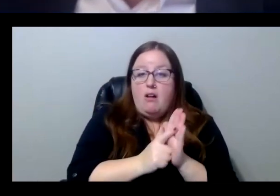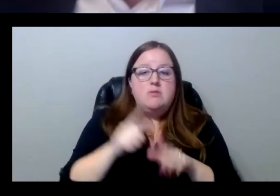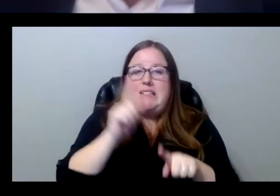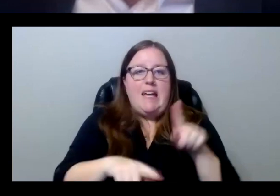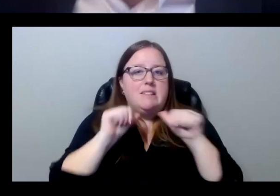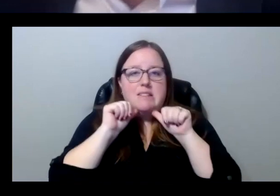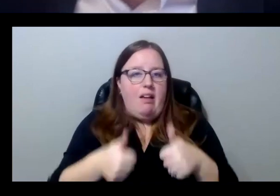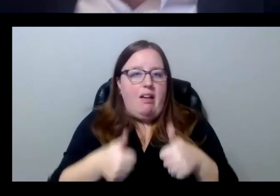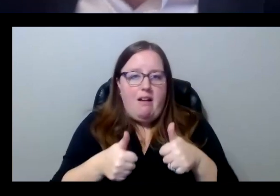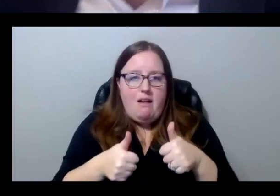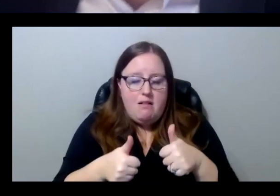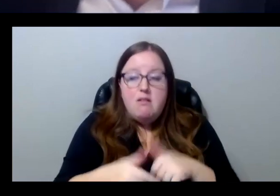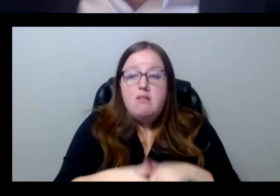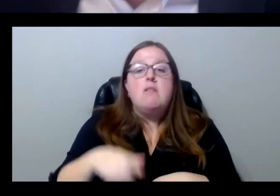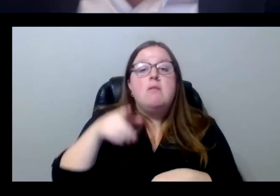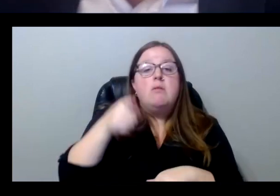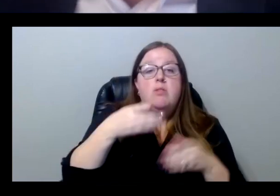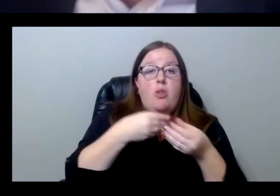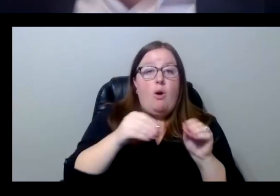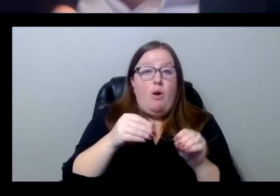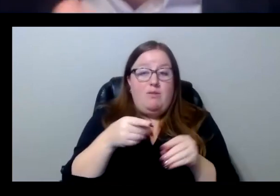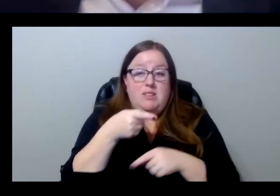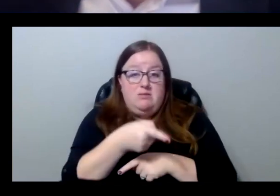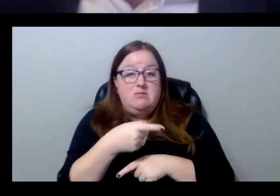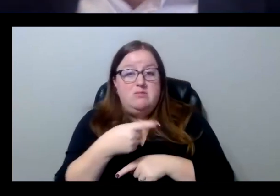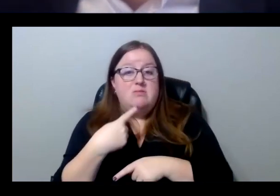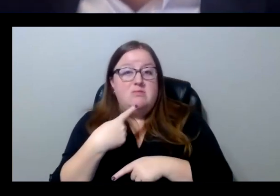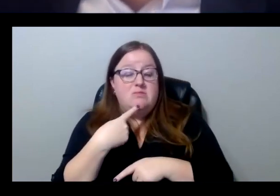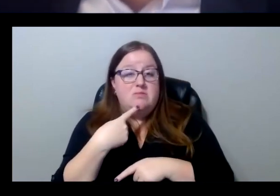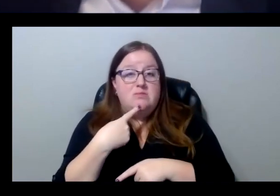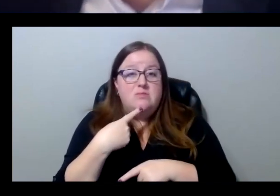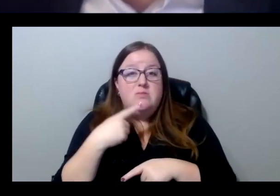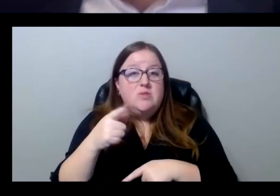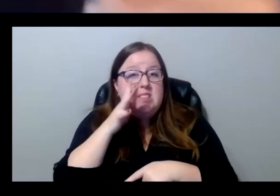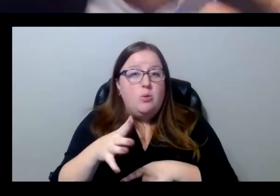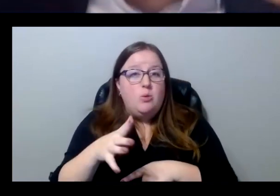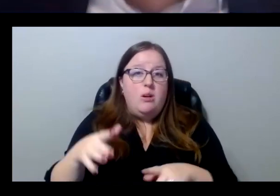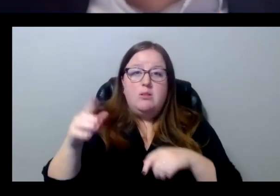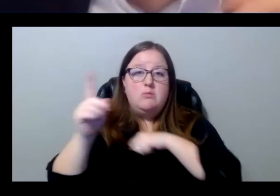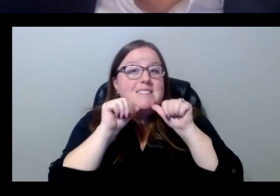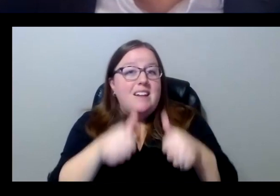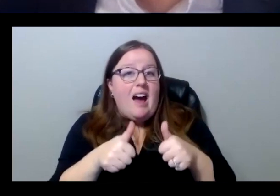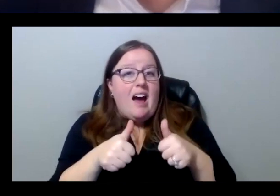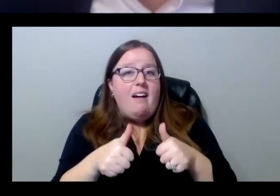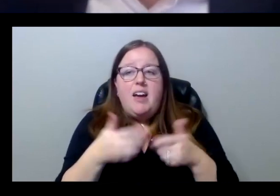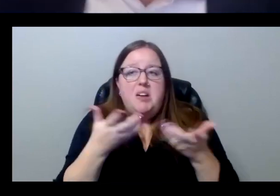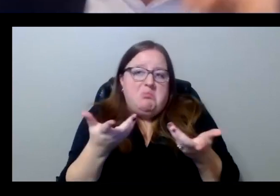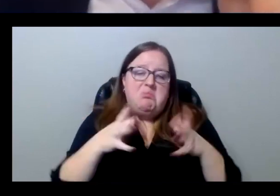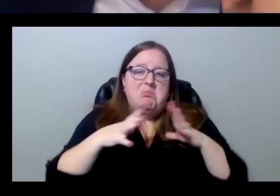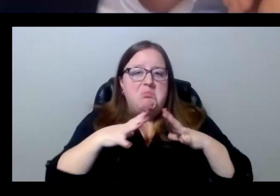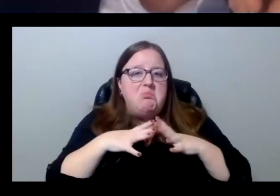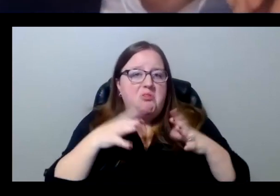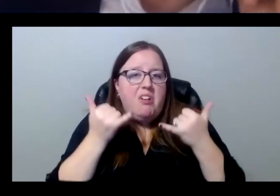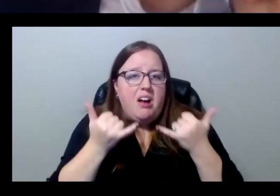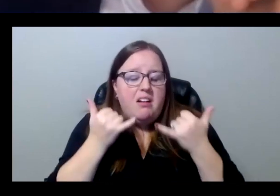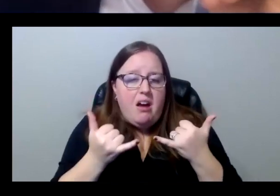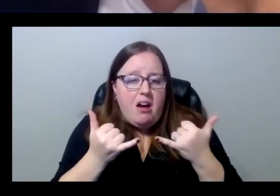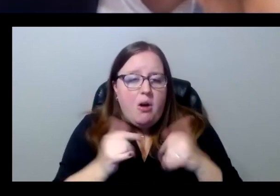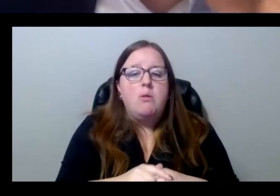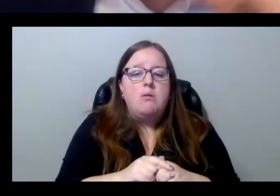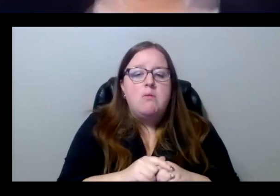particularly were targeted for murder, and there were 20,000 to 50,000 women and girls raped. This was a horrific tool of